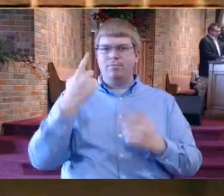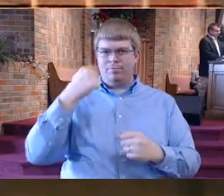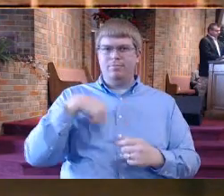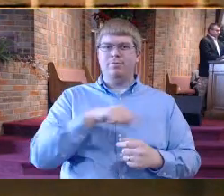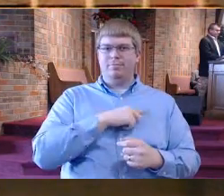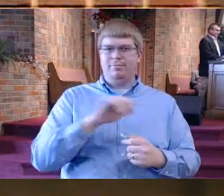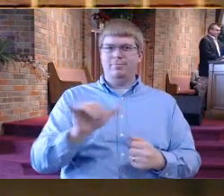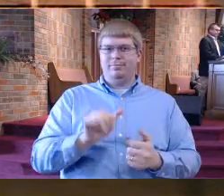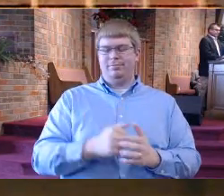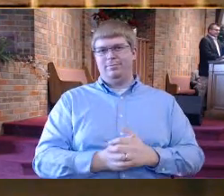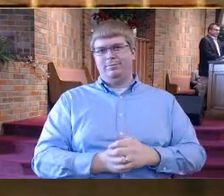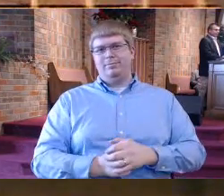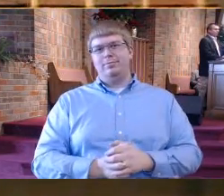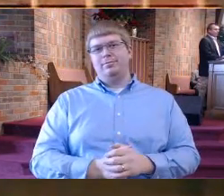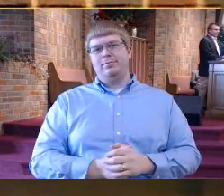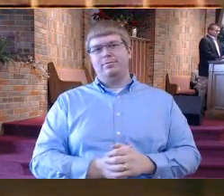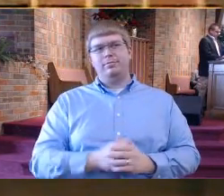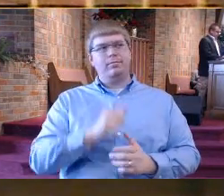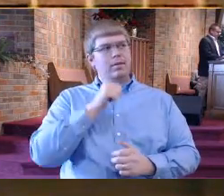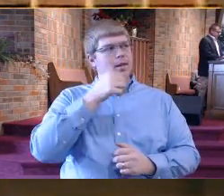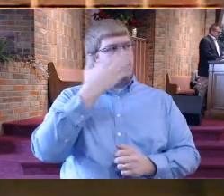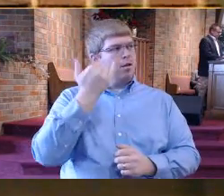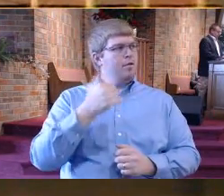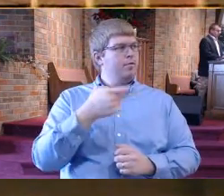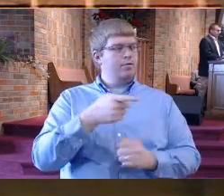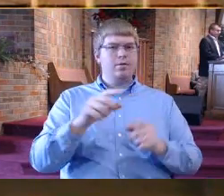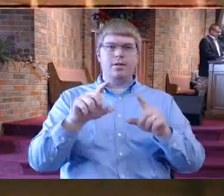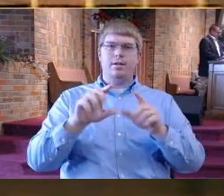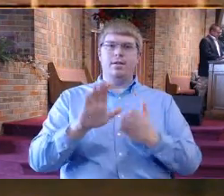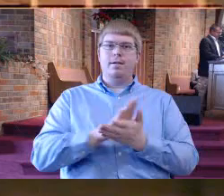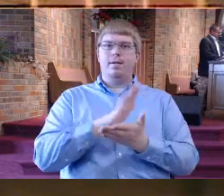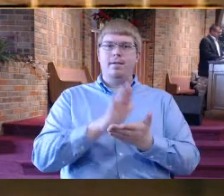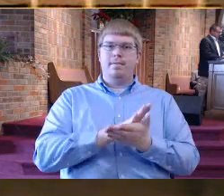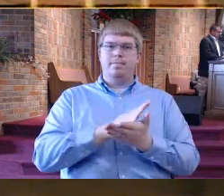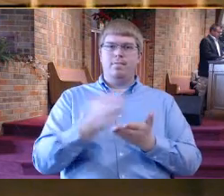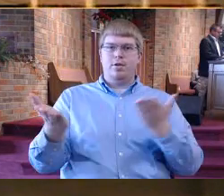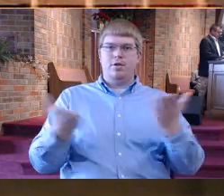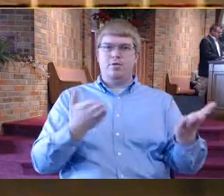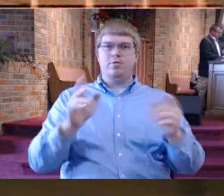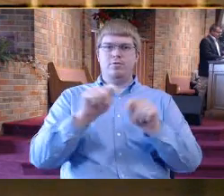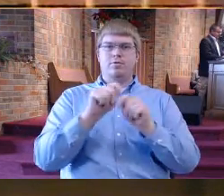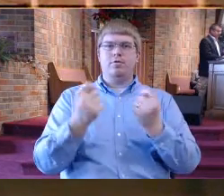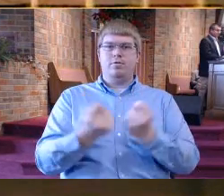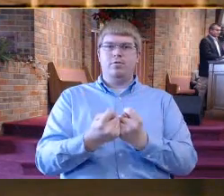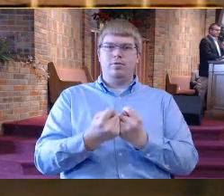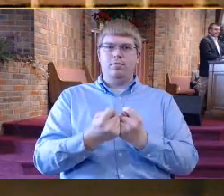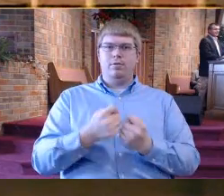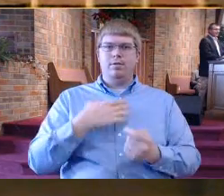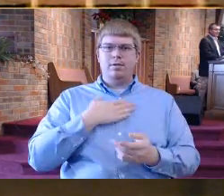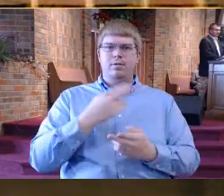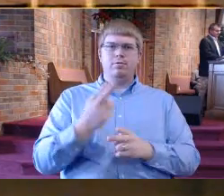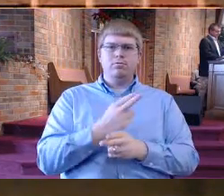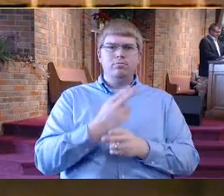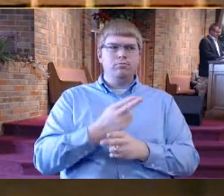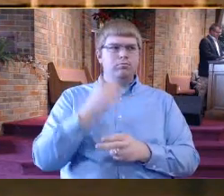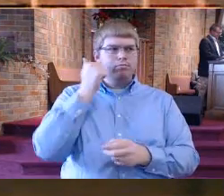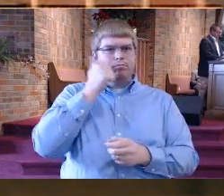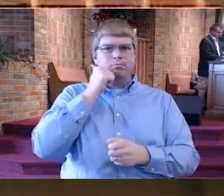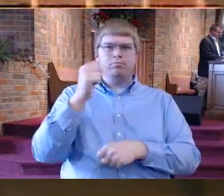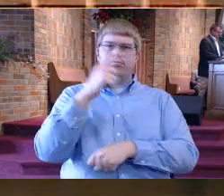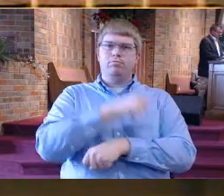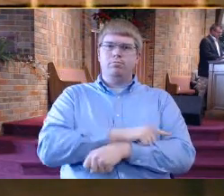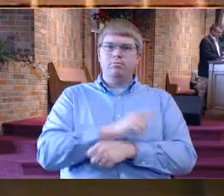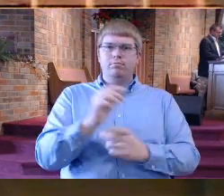Don't forget the service team sheet, as always, just outside the door. Get that on your way out. Use that during your daily Bible reading. That's an